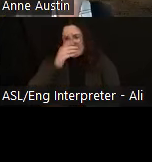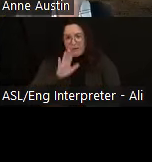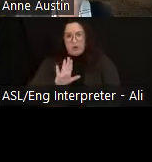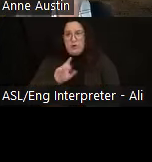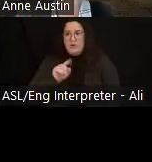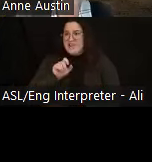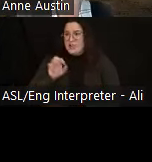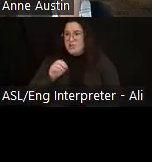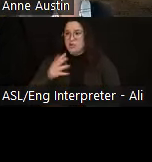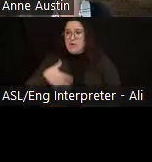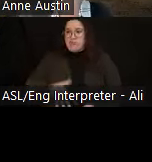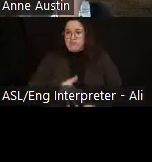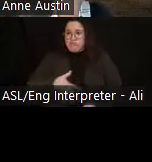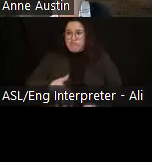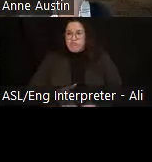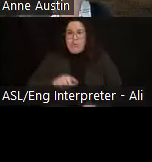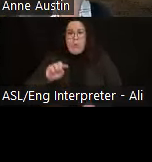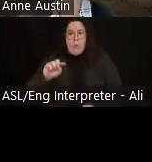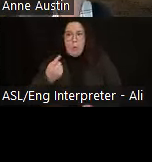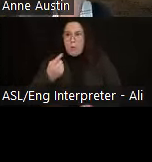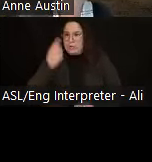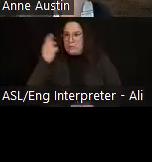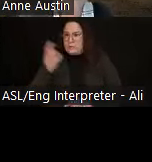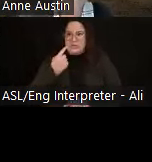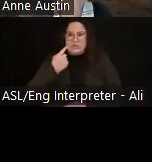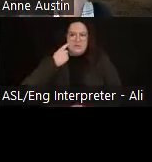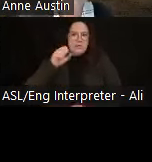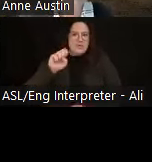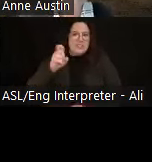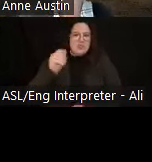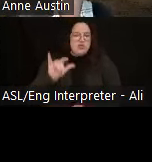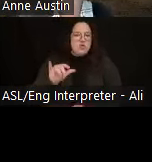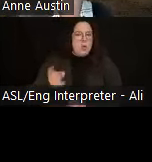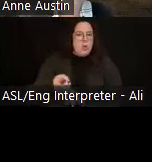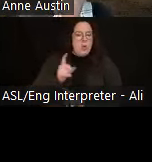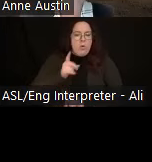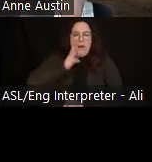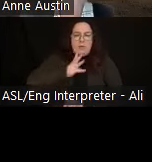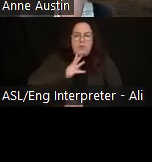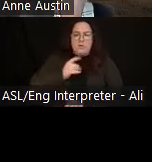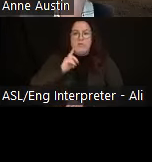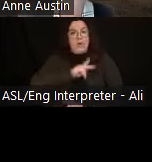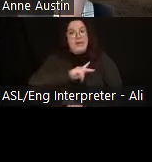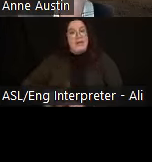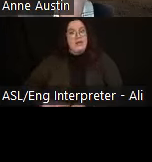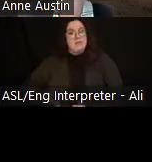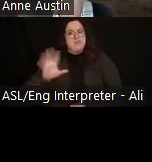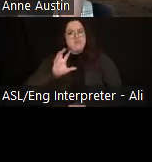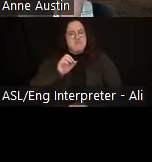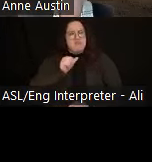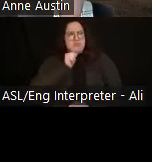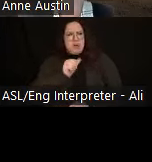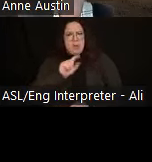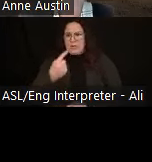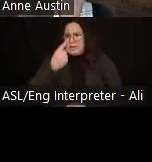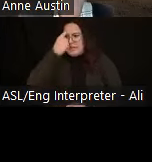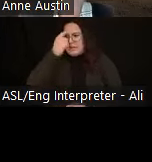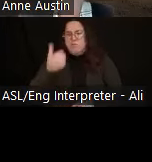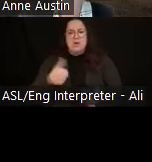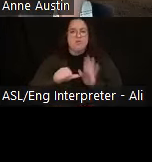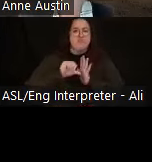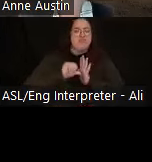abdomen functioned solely to sexually arouse a king in death, rather than to enhance her own fertility and pregnancy in